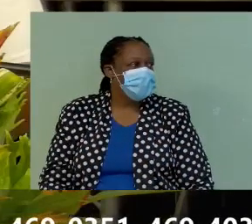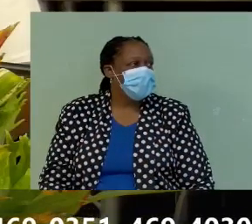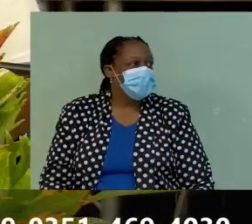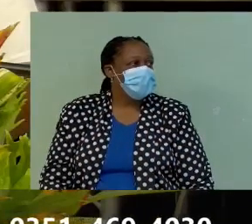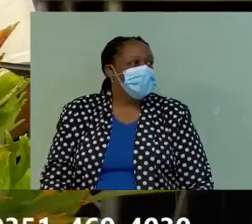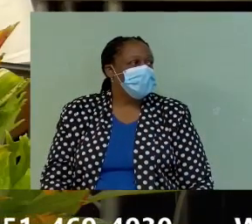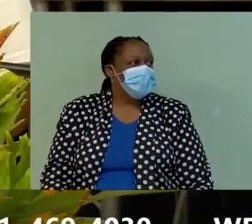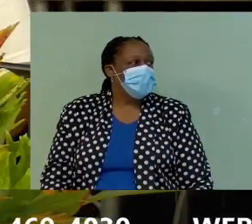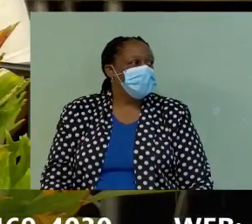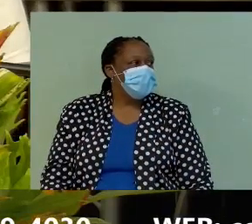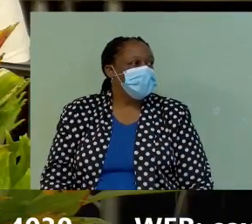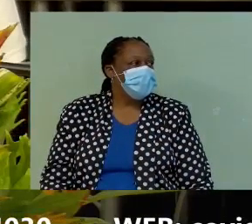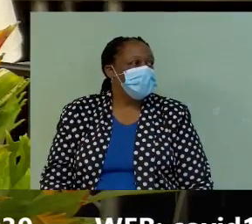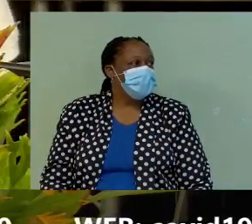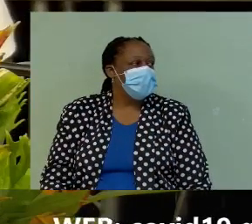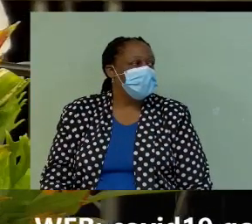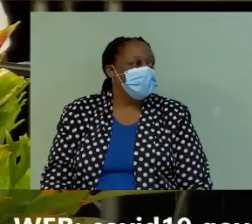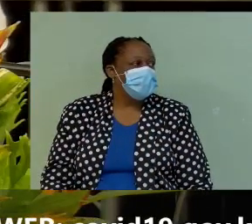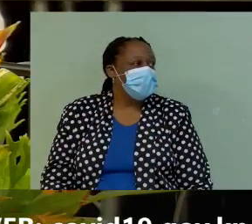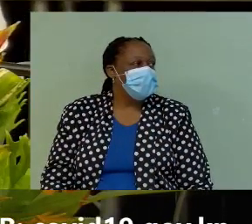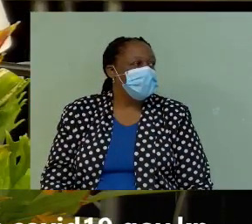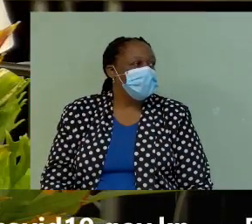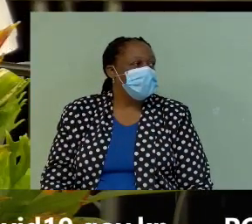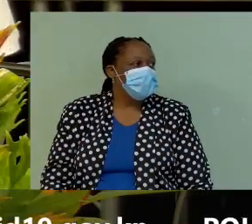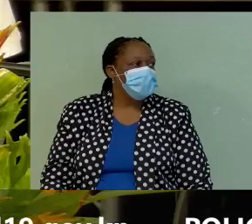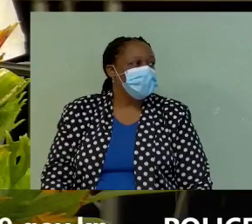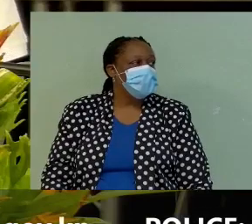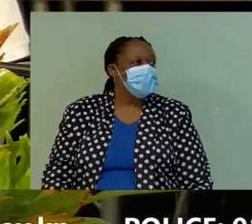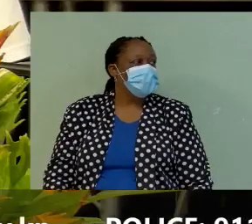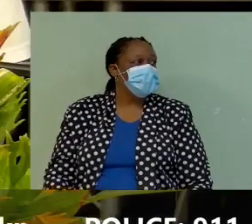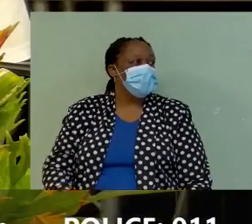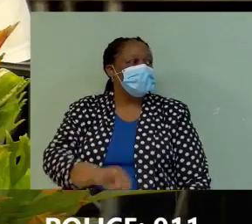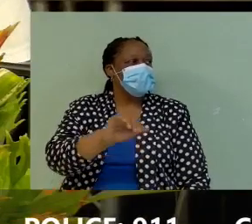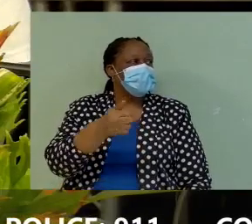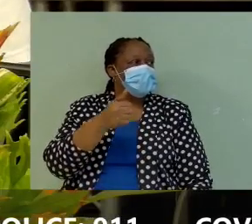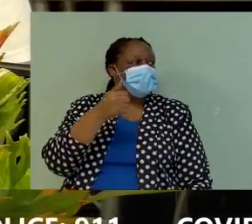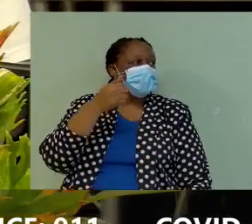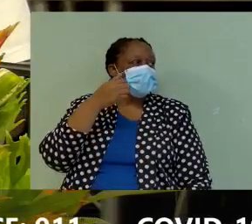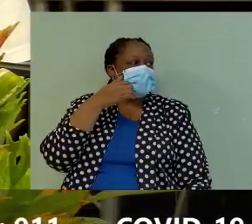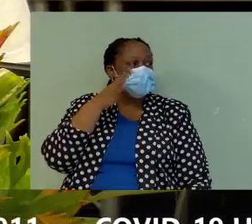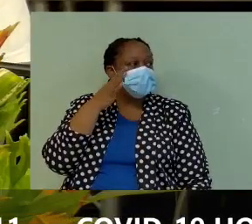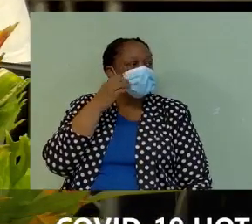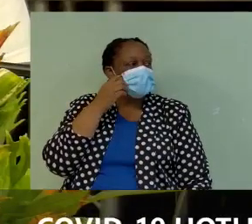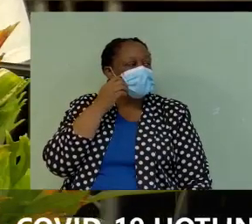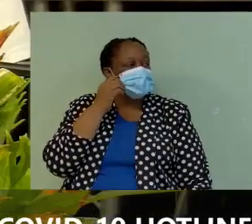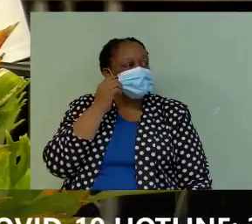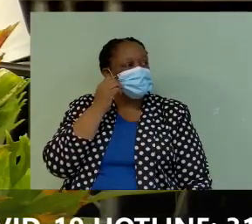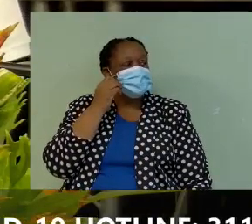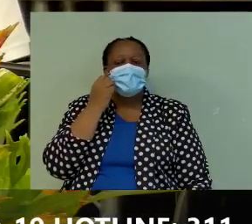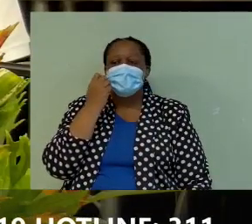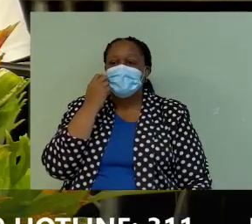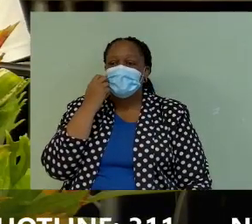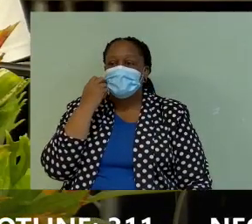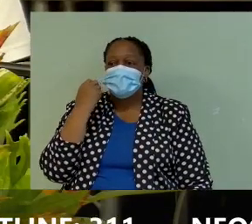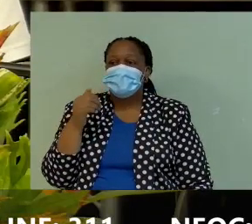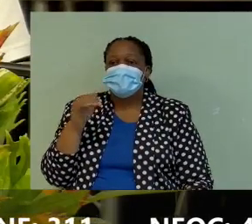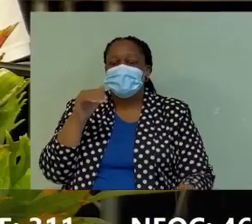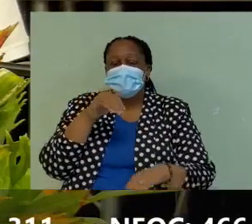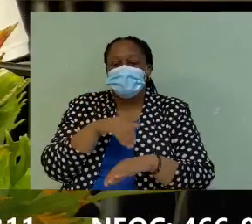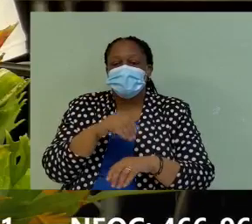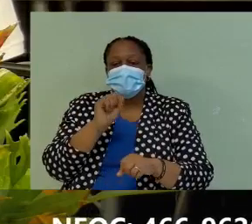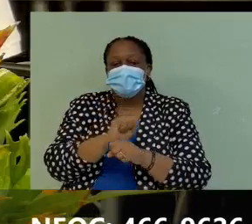heart, Miss Denise at Domino's Pizza.